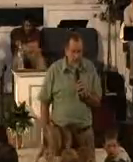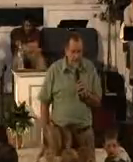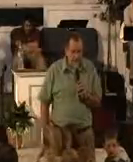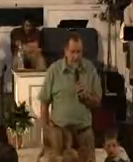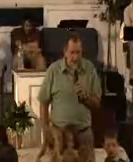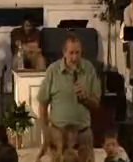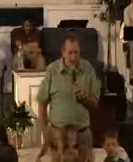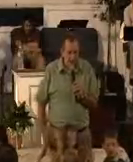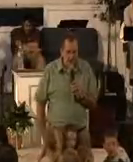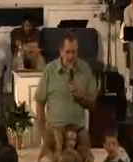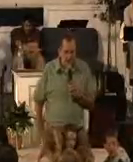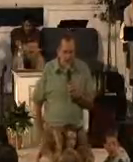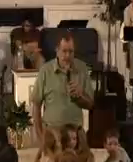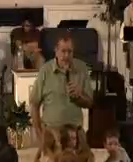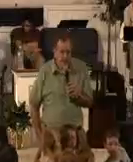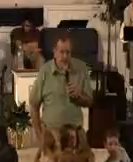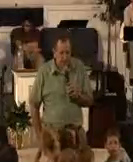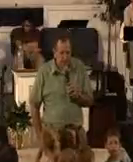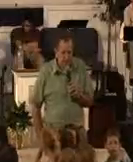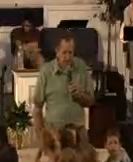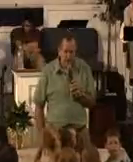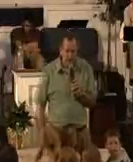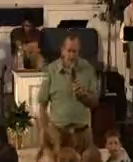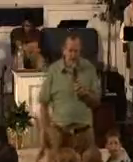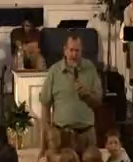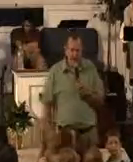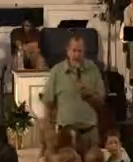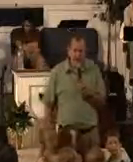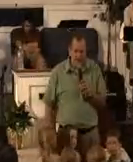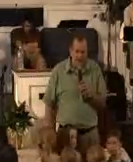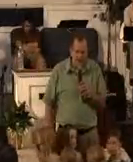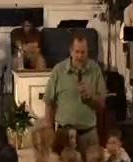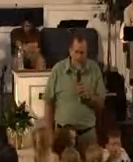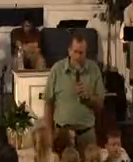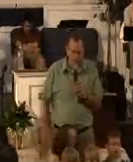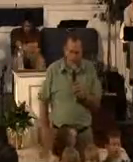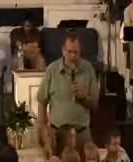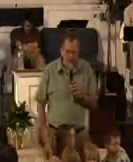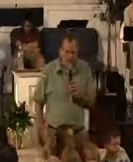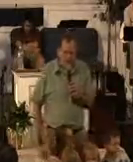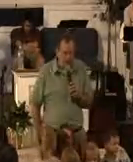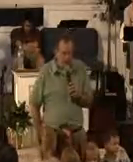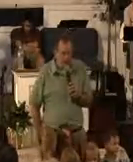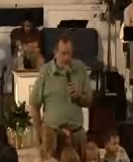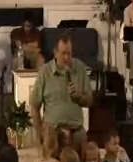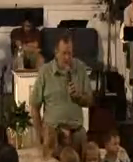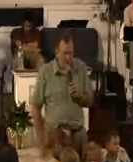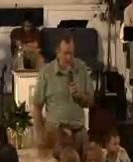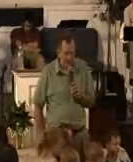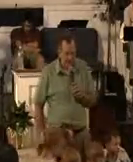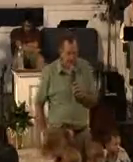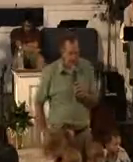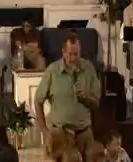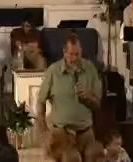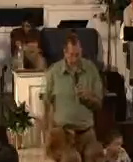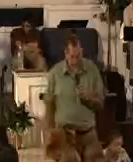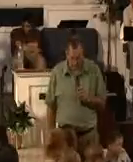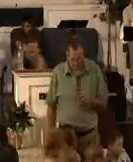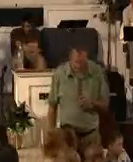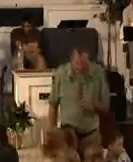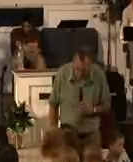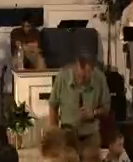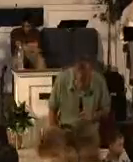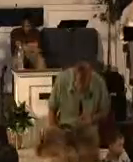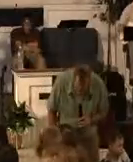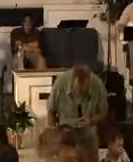wisdom that we might be faithful and prudent in how we manage the assets of the kingdom. We pray this in Jesus' name and for his sake.